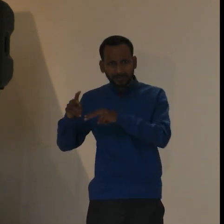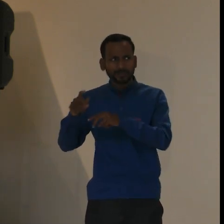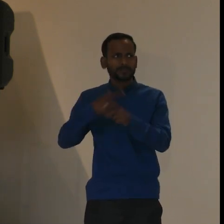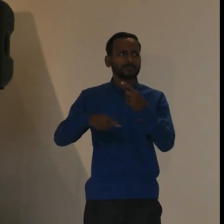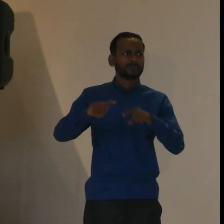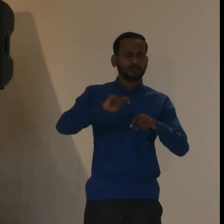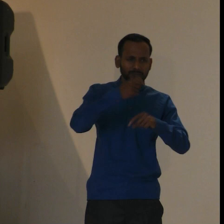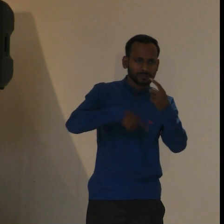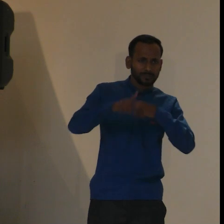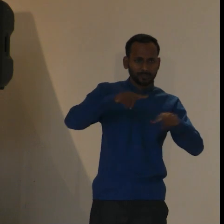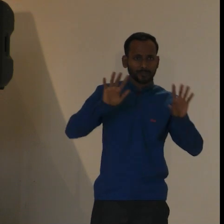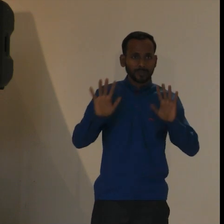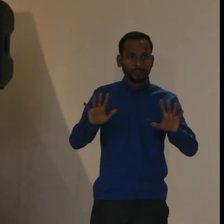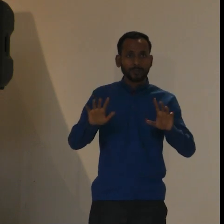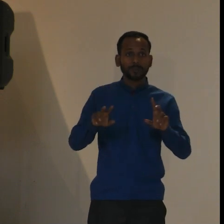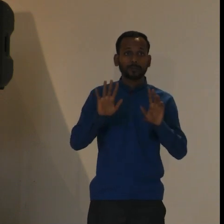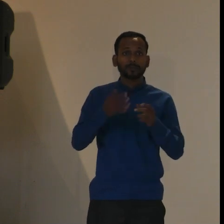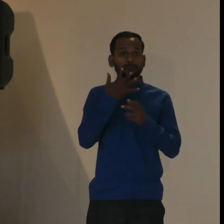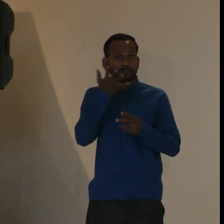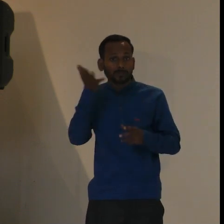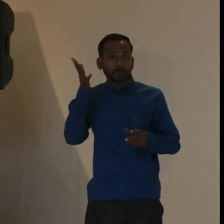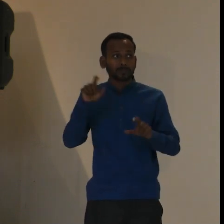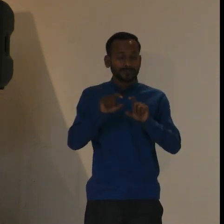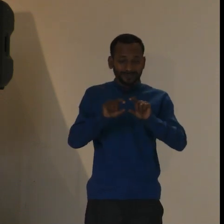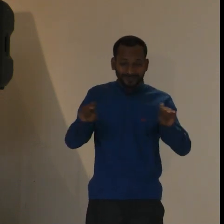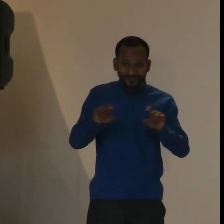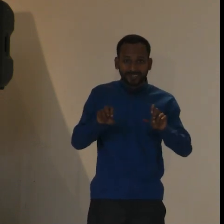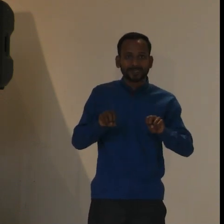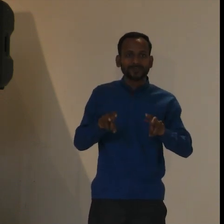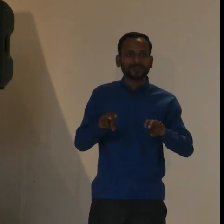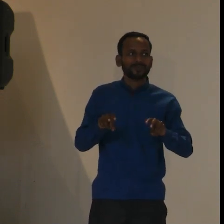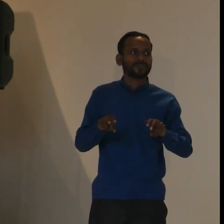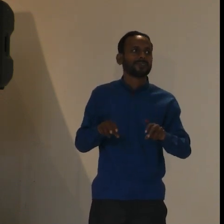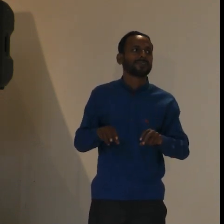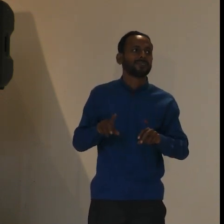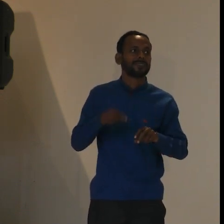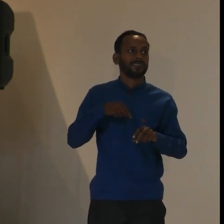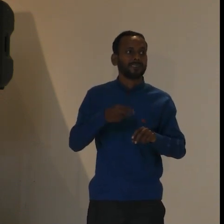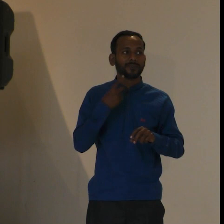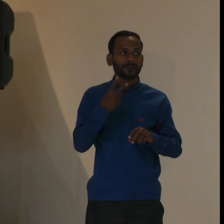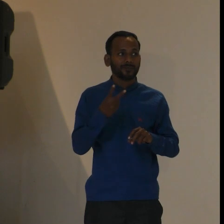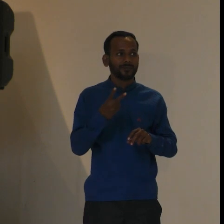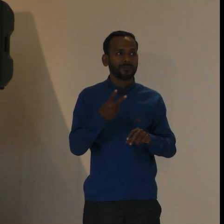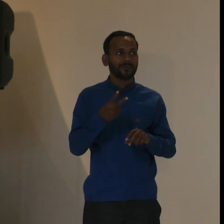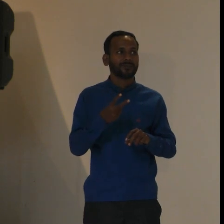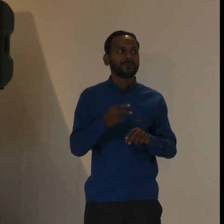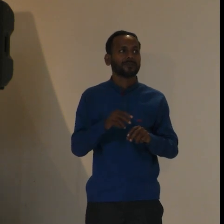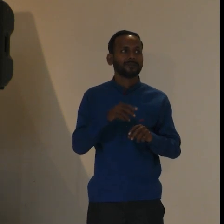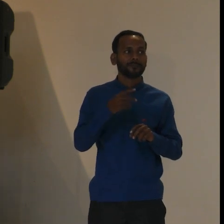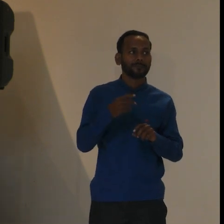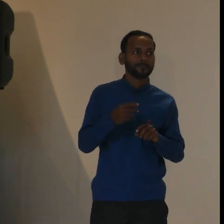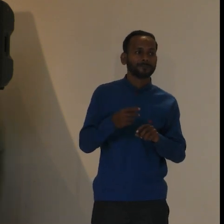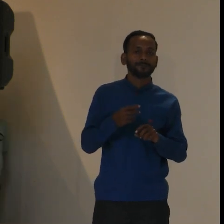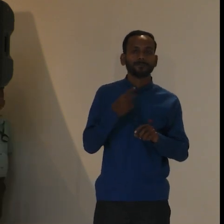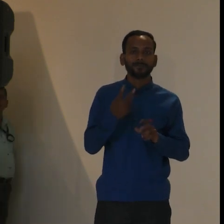Maybe it's just accompanied with sound and music. And this was my pitch, and even though I tried to stick to this, it was very obvious that I needed